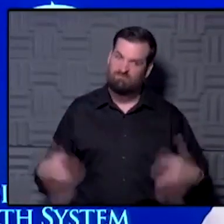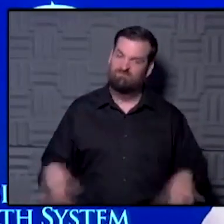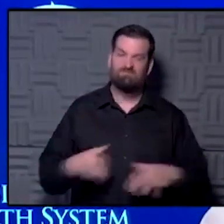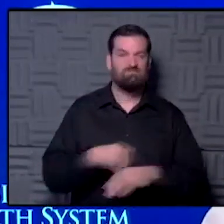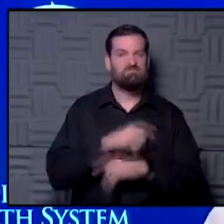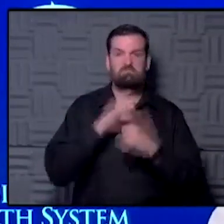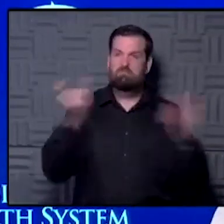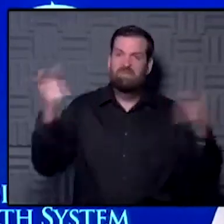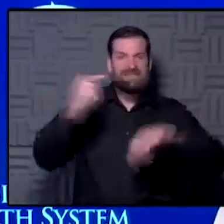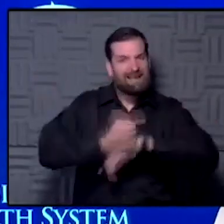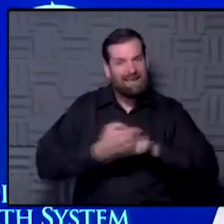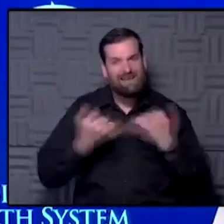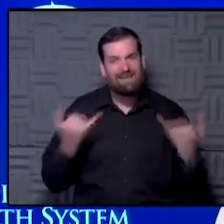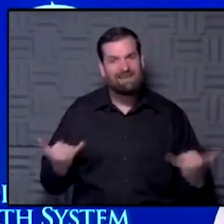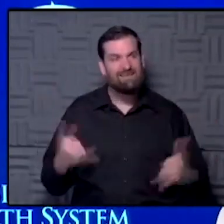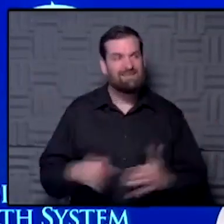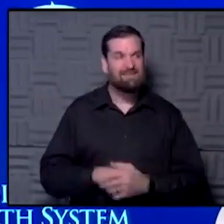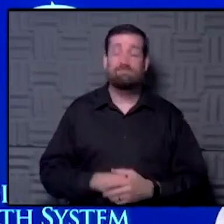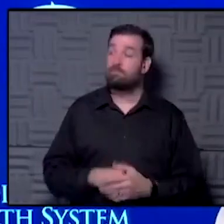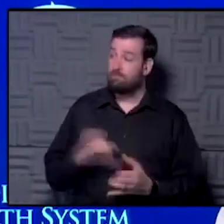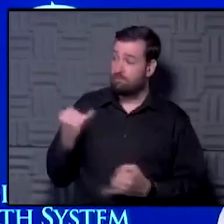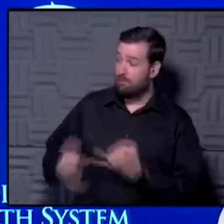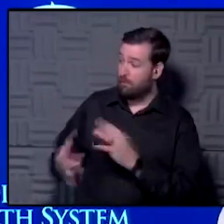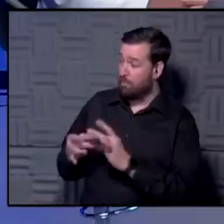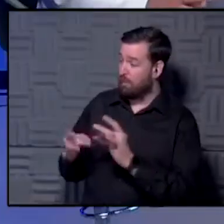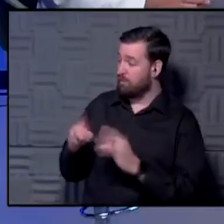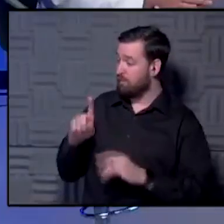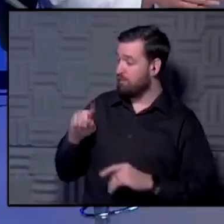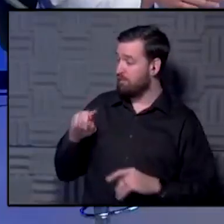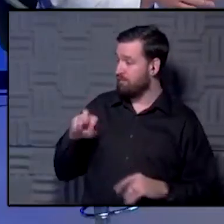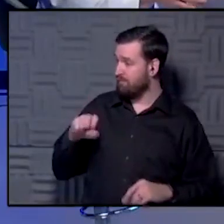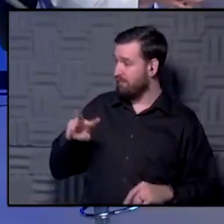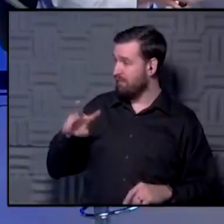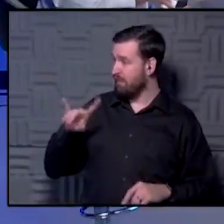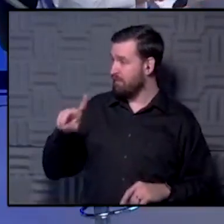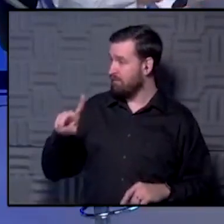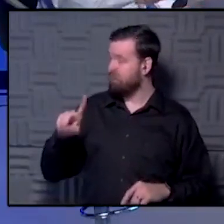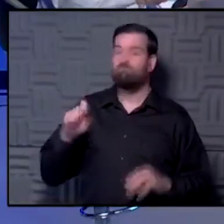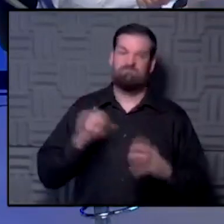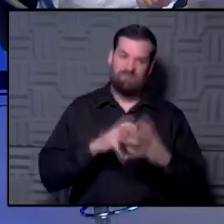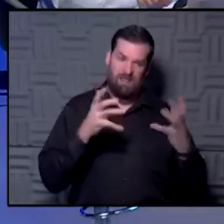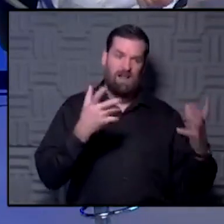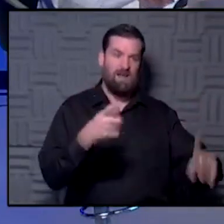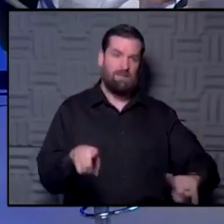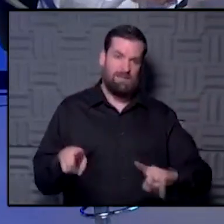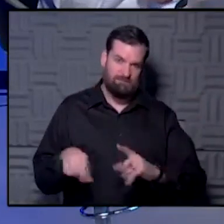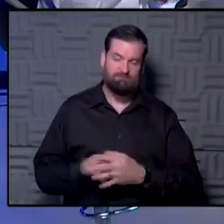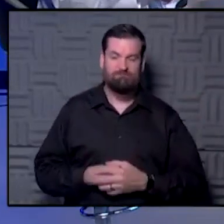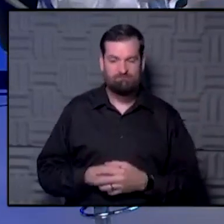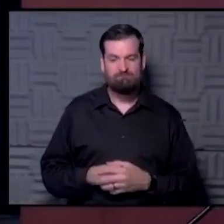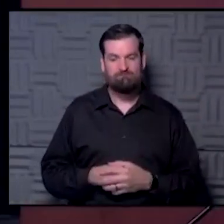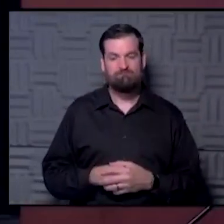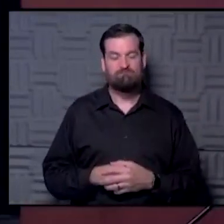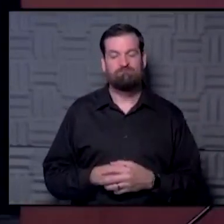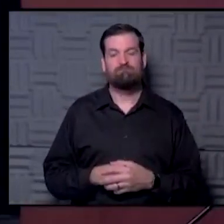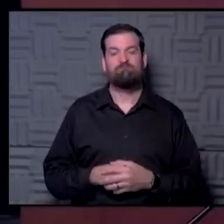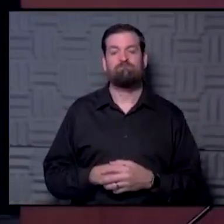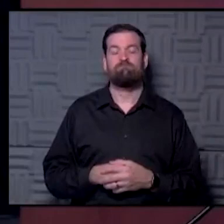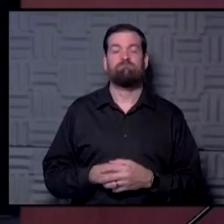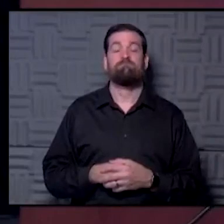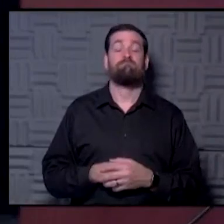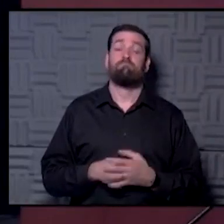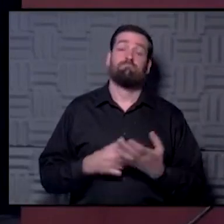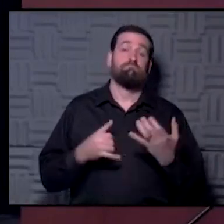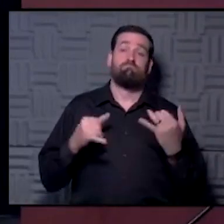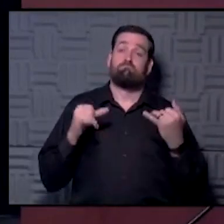a big day, guys. Final thoughts, David? Well, yeah, I think a lot going on. That remains to be remains